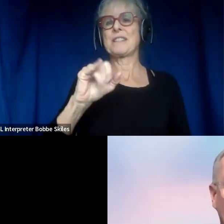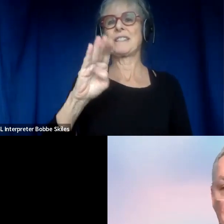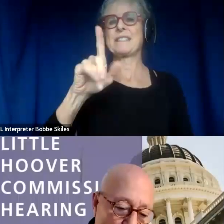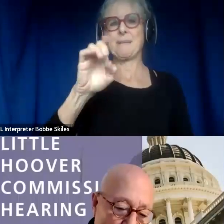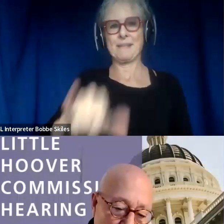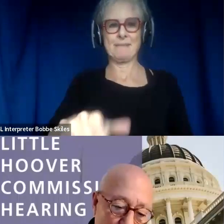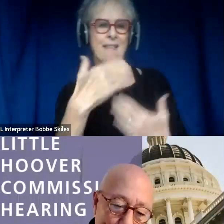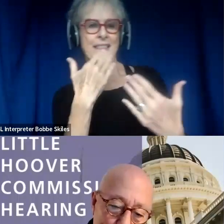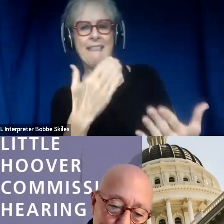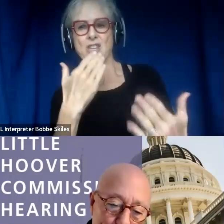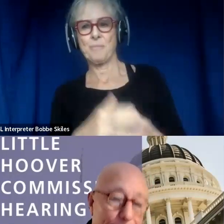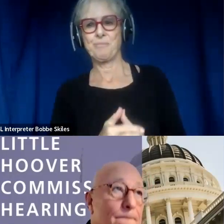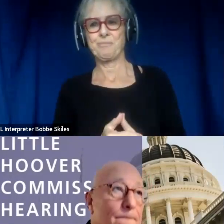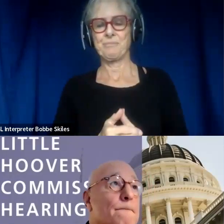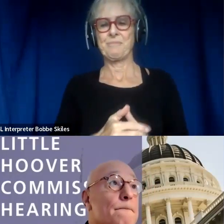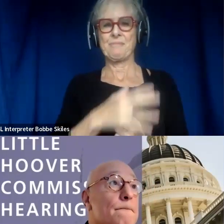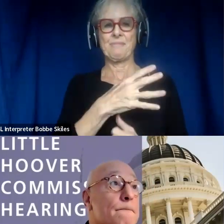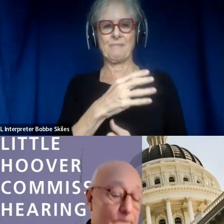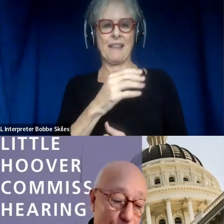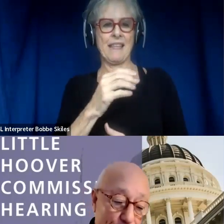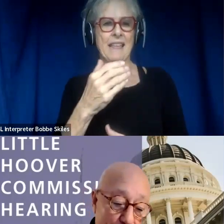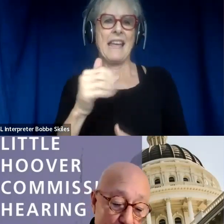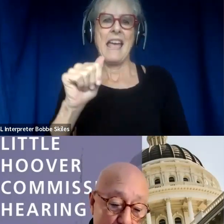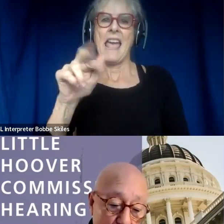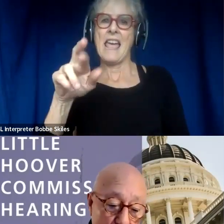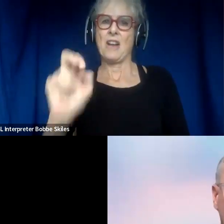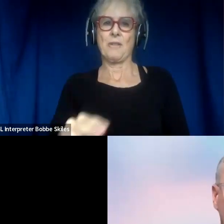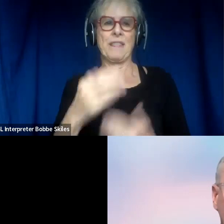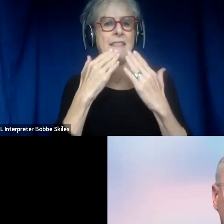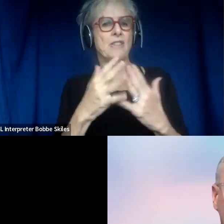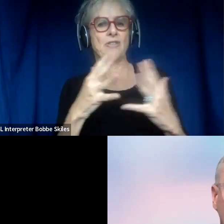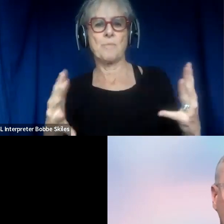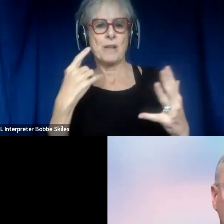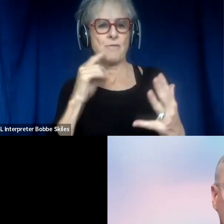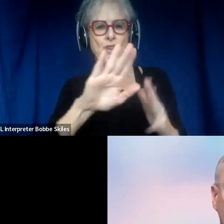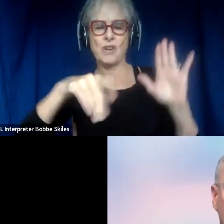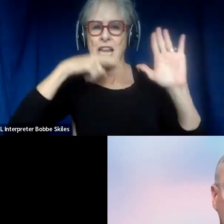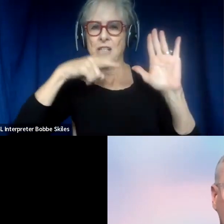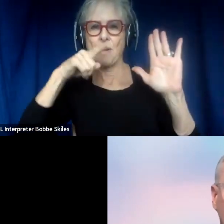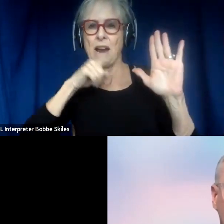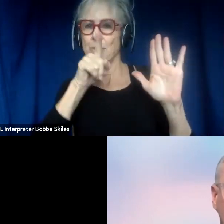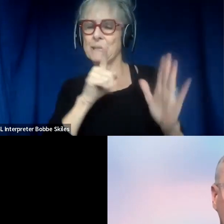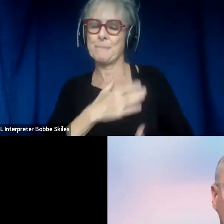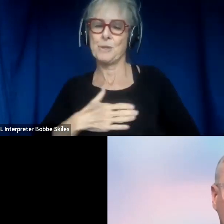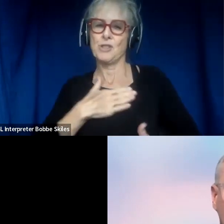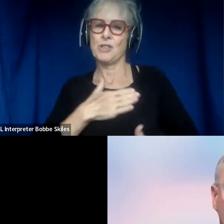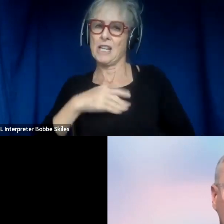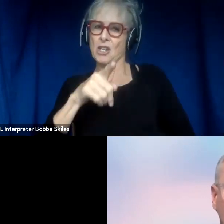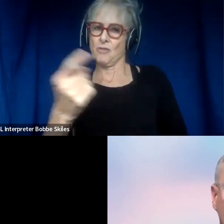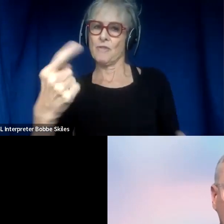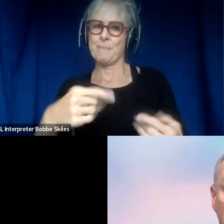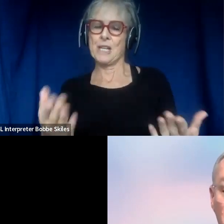Chairman. And Aaron, thank you so much for your testimony. I certainly and greatly appreciate you here